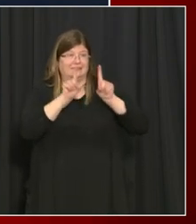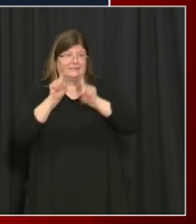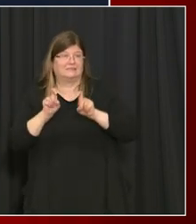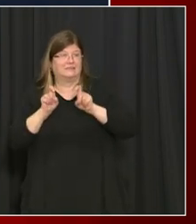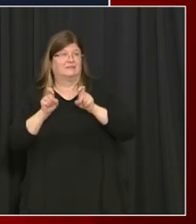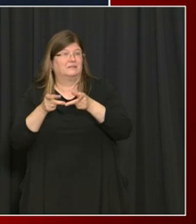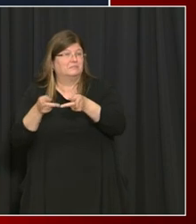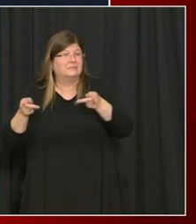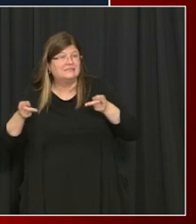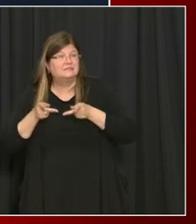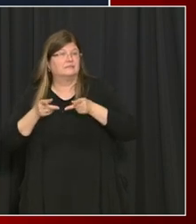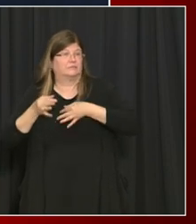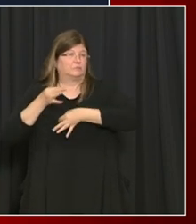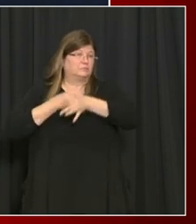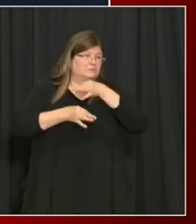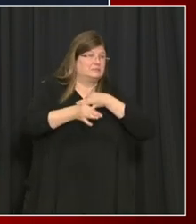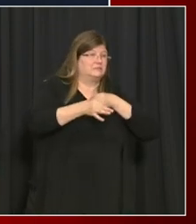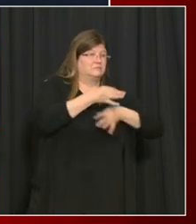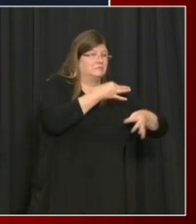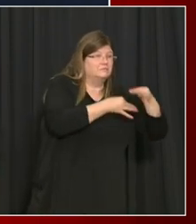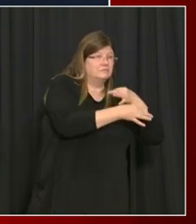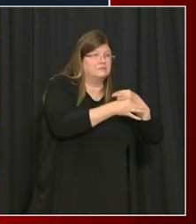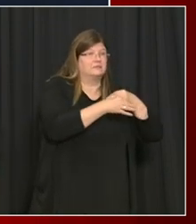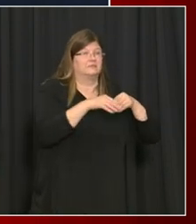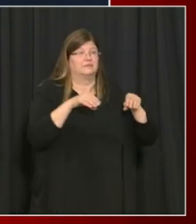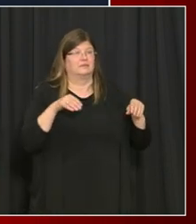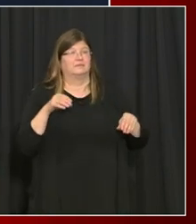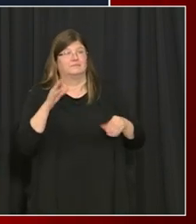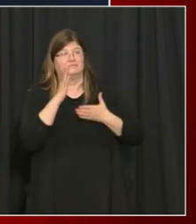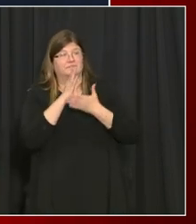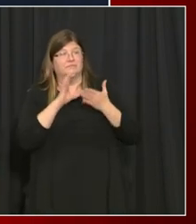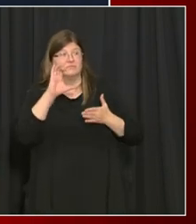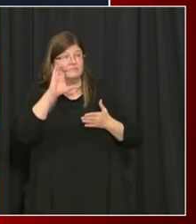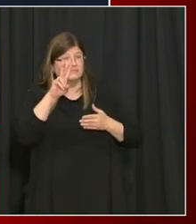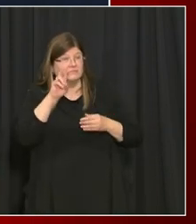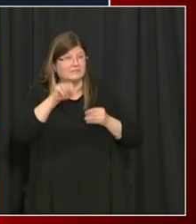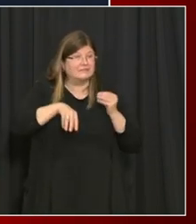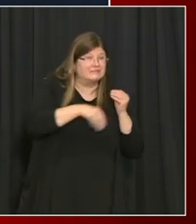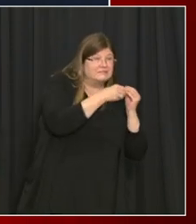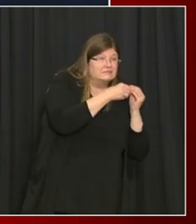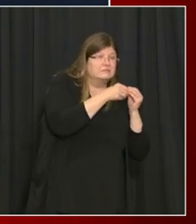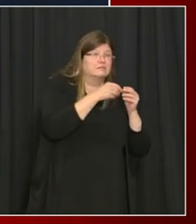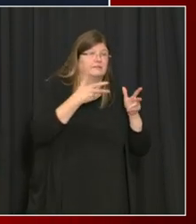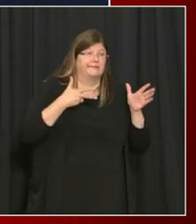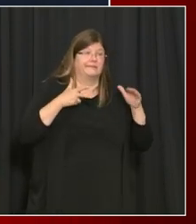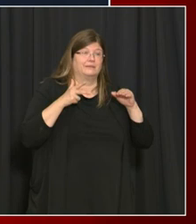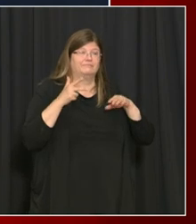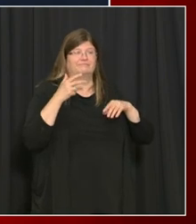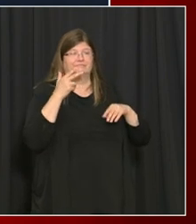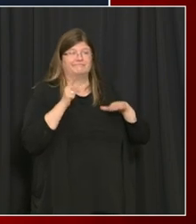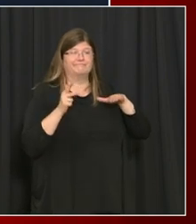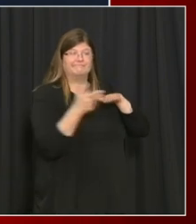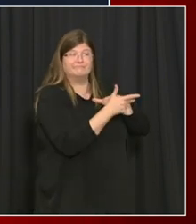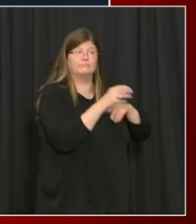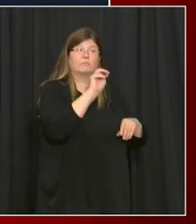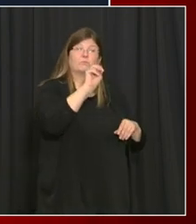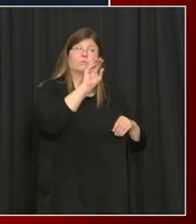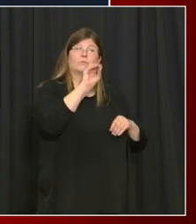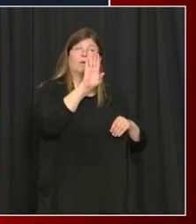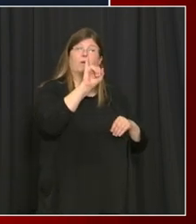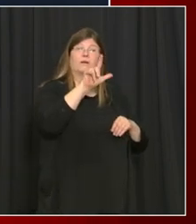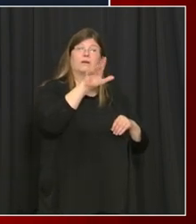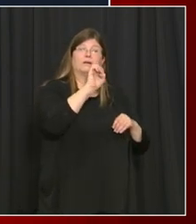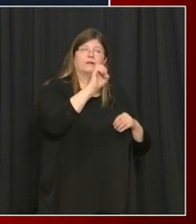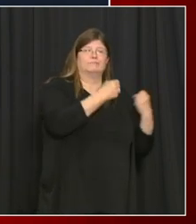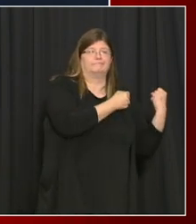the replacement site at MLK and the CVS drive-through and the mobile testing. But I'm very interested in that topic. So if there's anything that hasn't